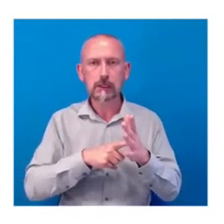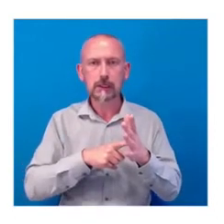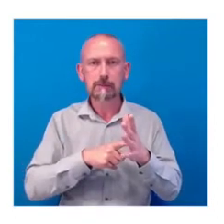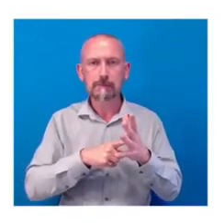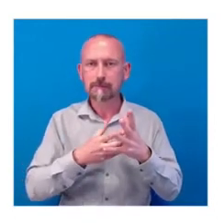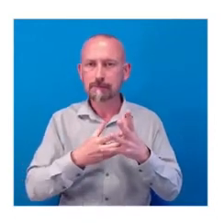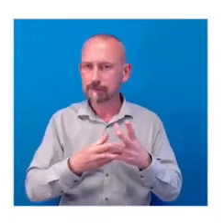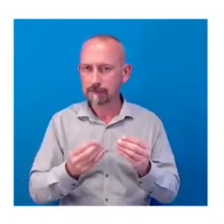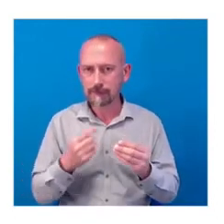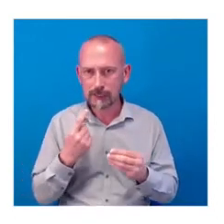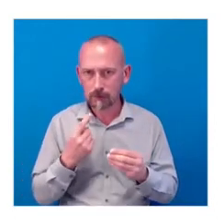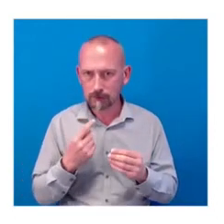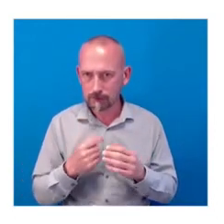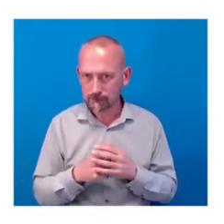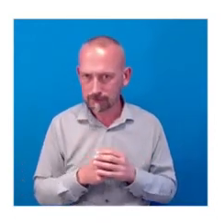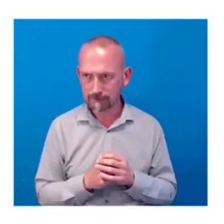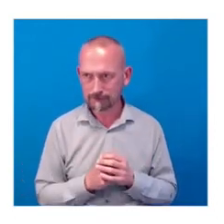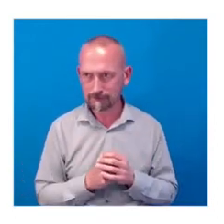out